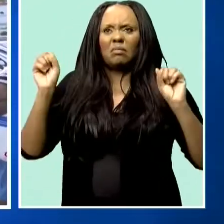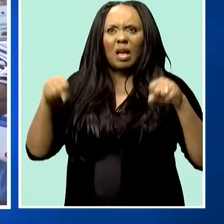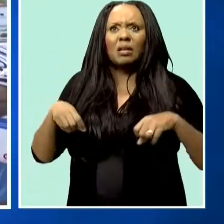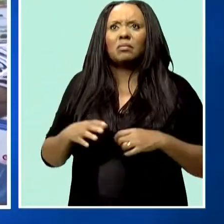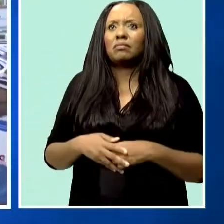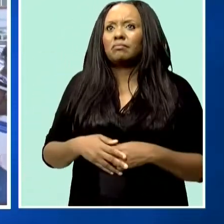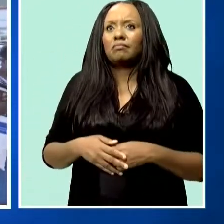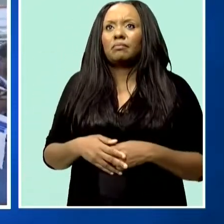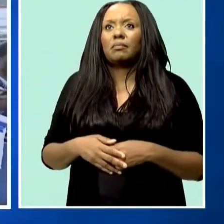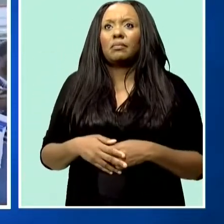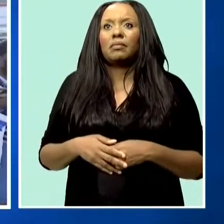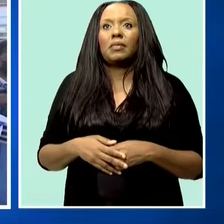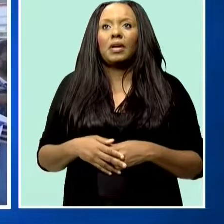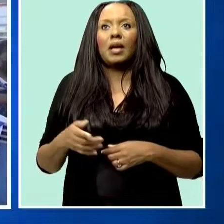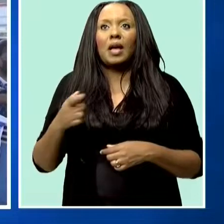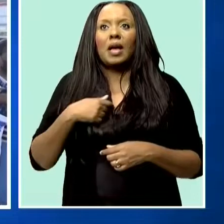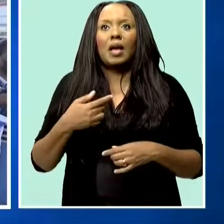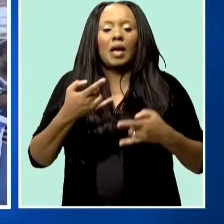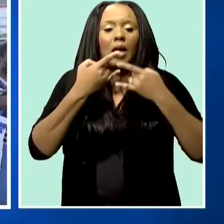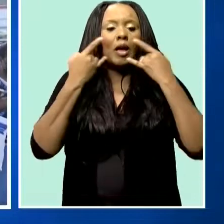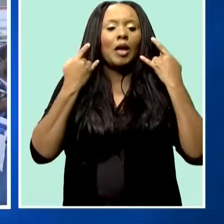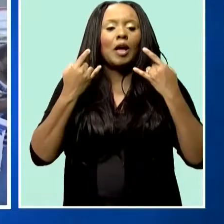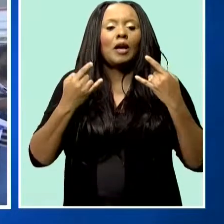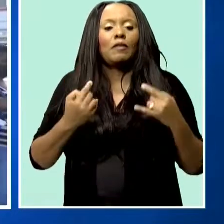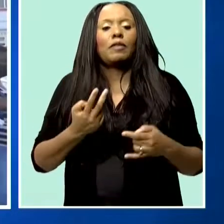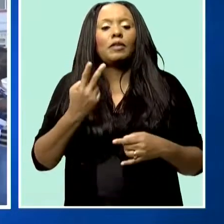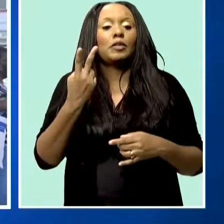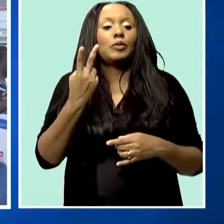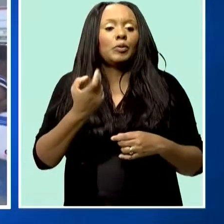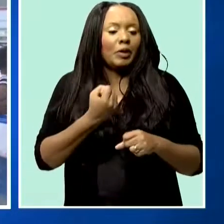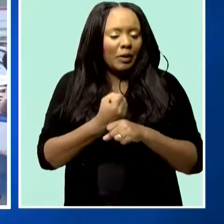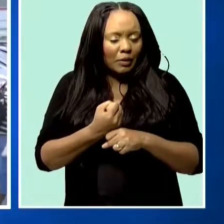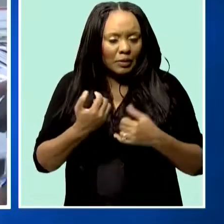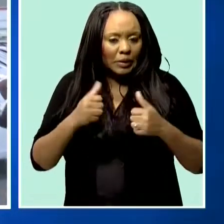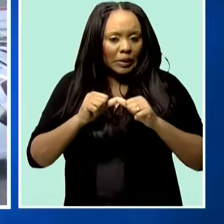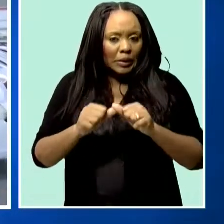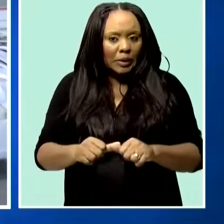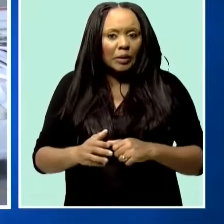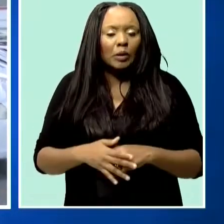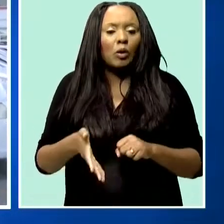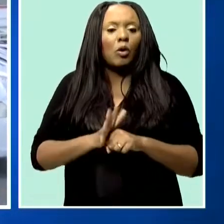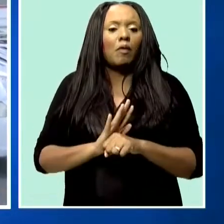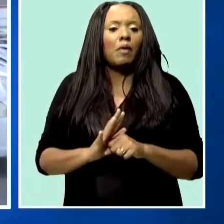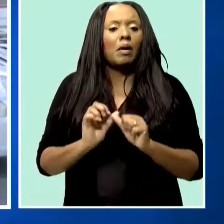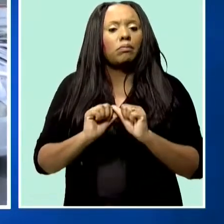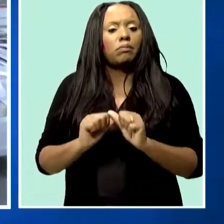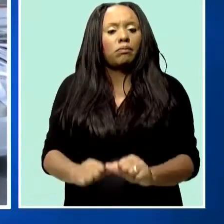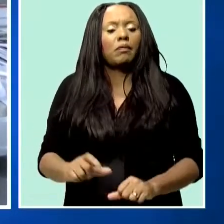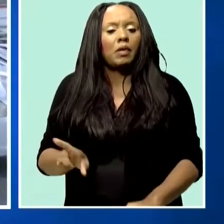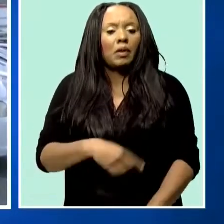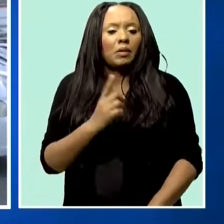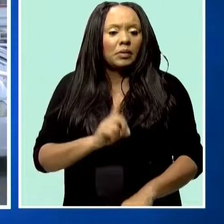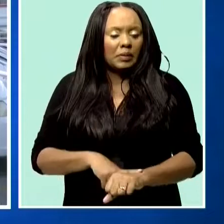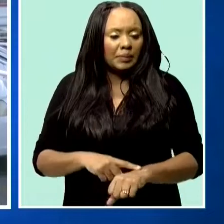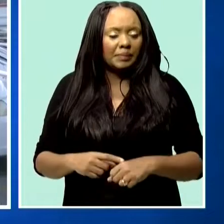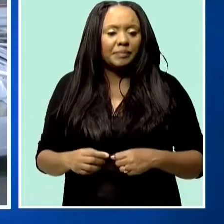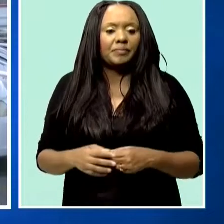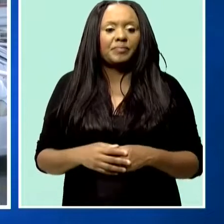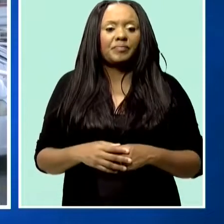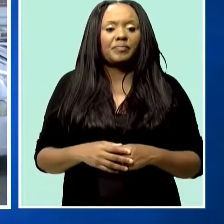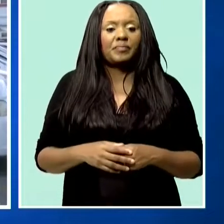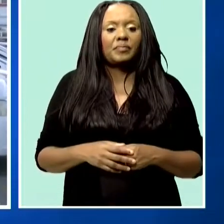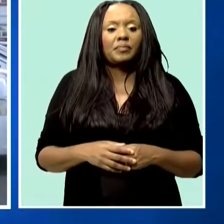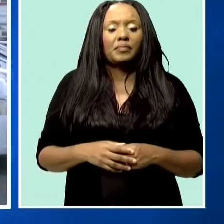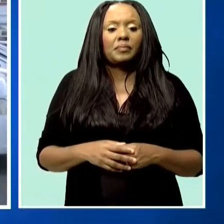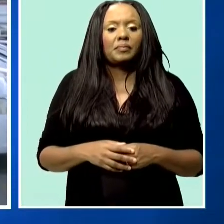going to wear mine for the next 2 years because COVID will be with us for a long time. All right? And